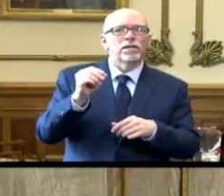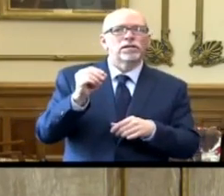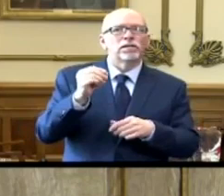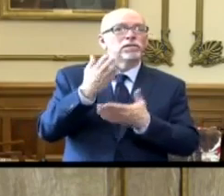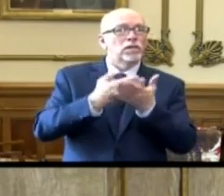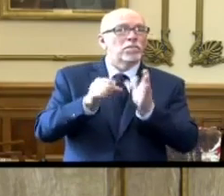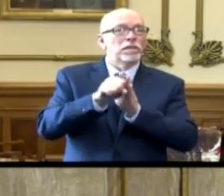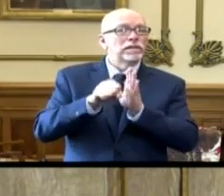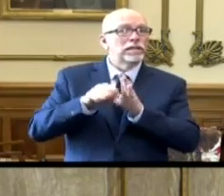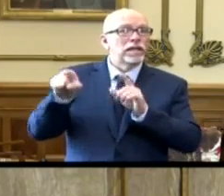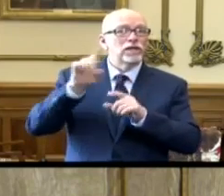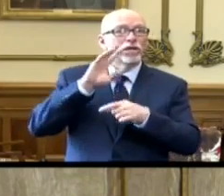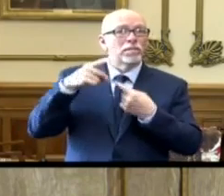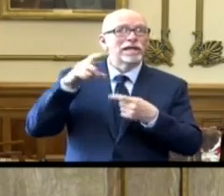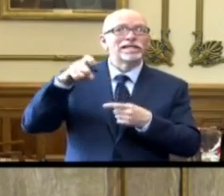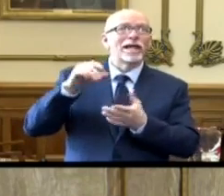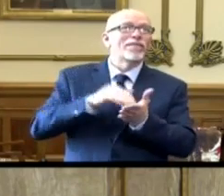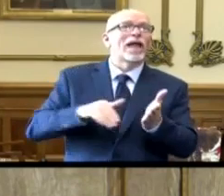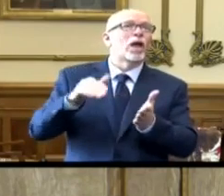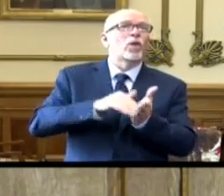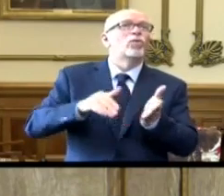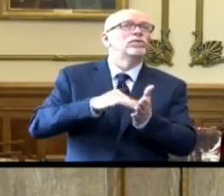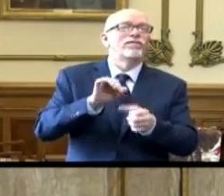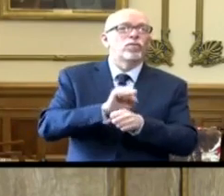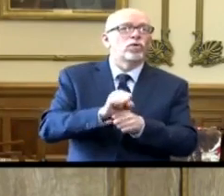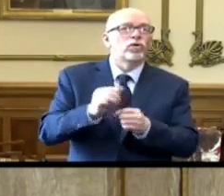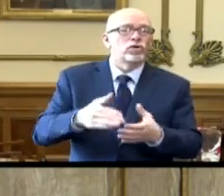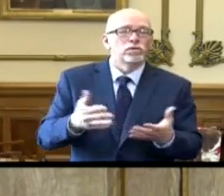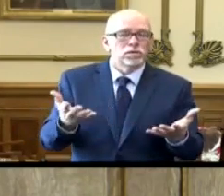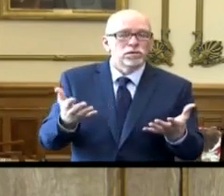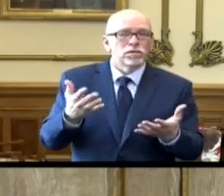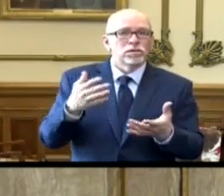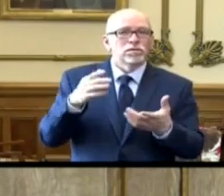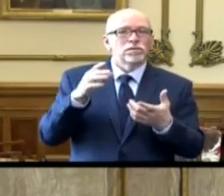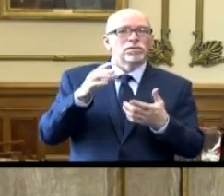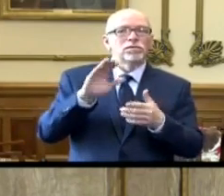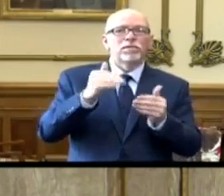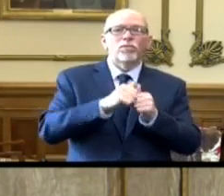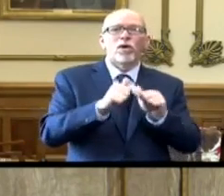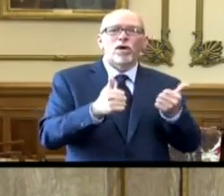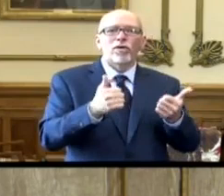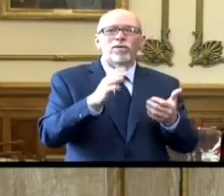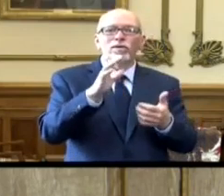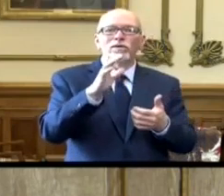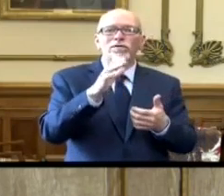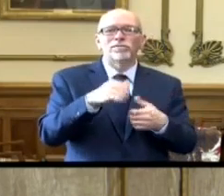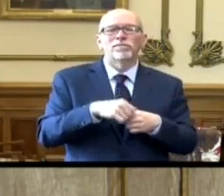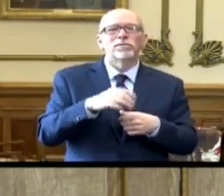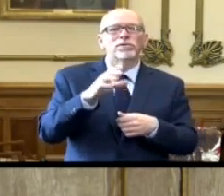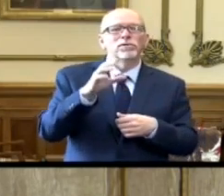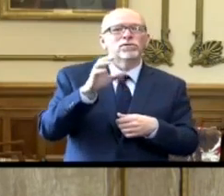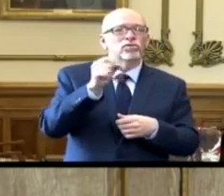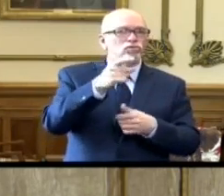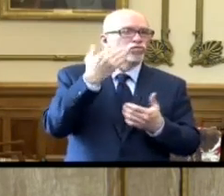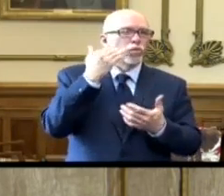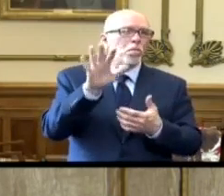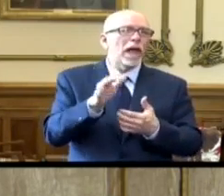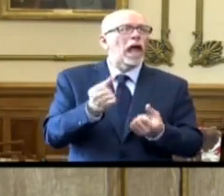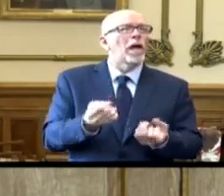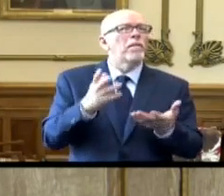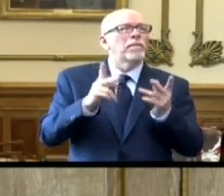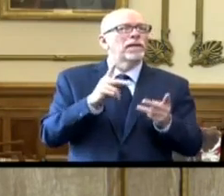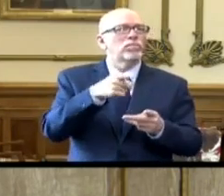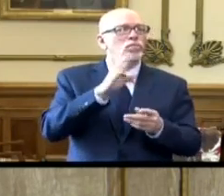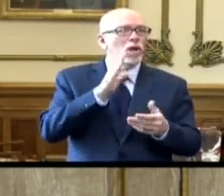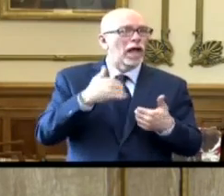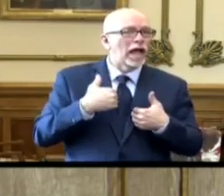Some states are talking about they need thousands and thousands of workers that help the local health departments do all this casework. Do you know how many people will be